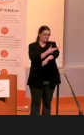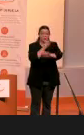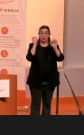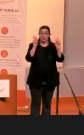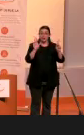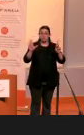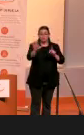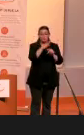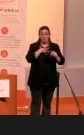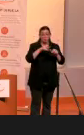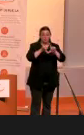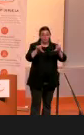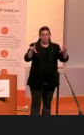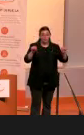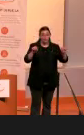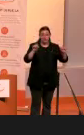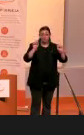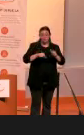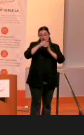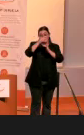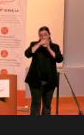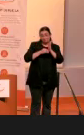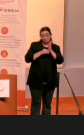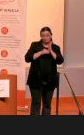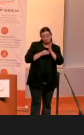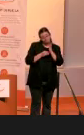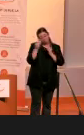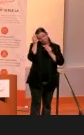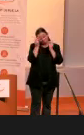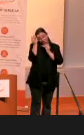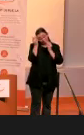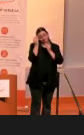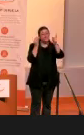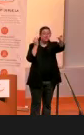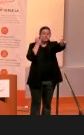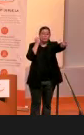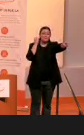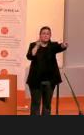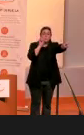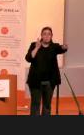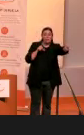cards, and we'll resume again in about 3 or 4 minutes. Yes. Thank you.